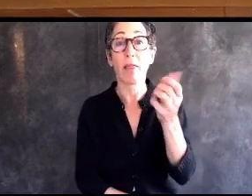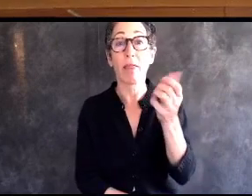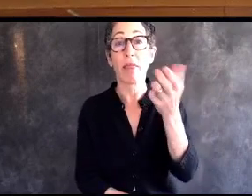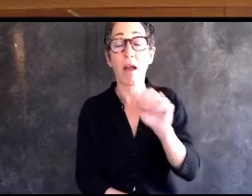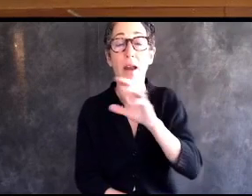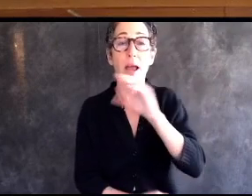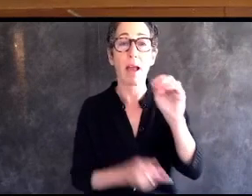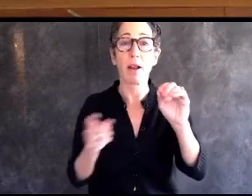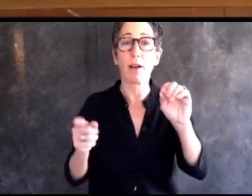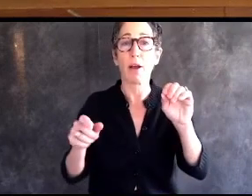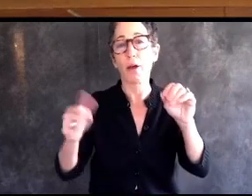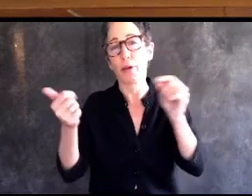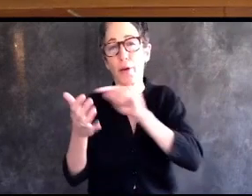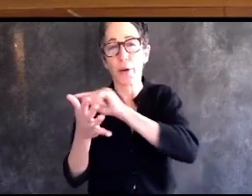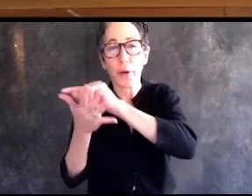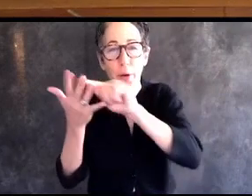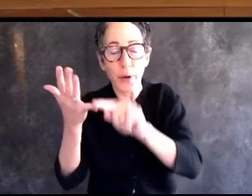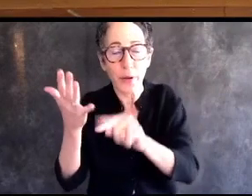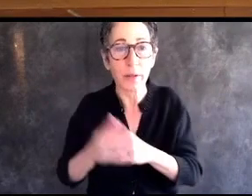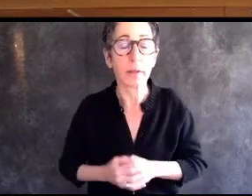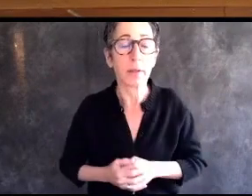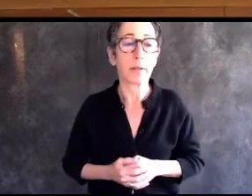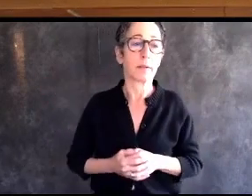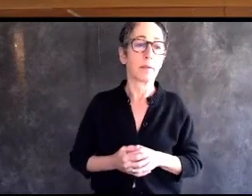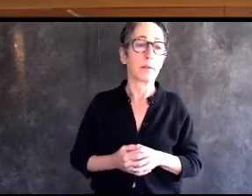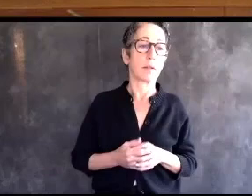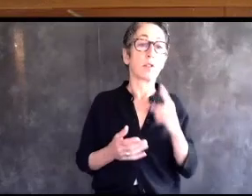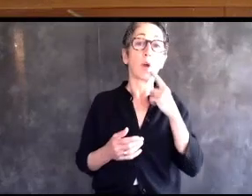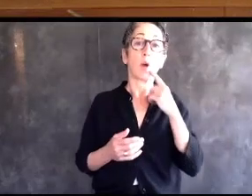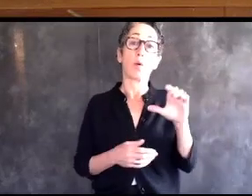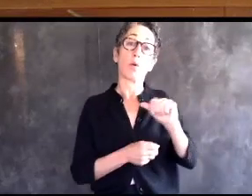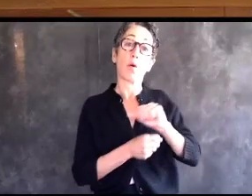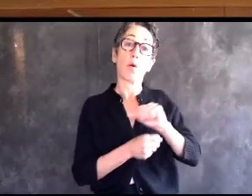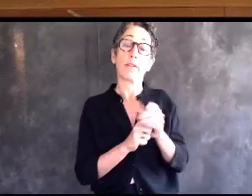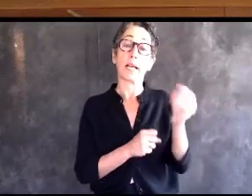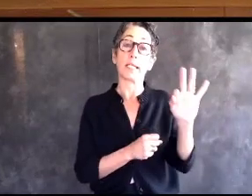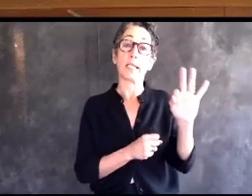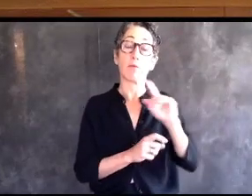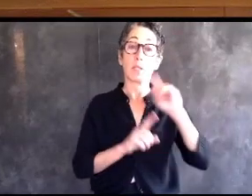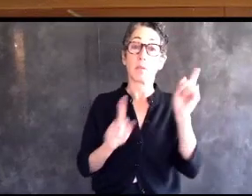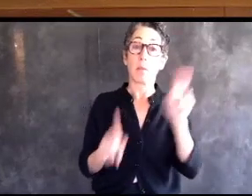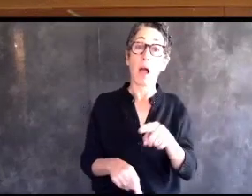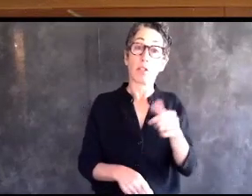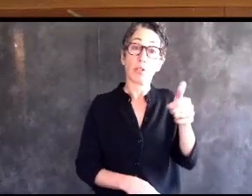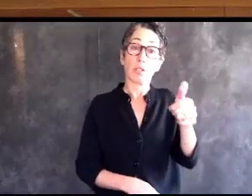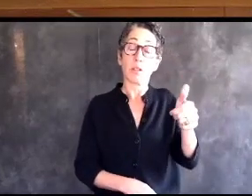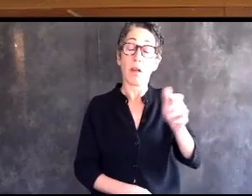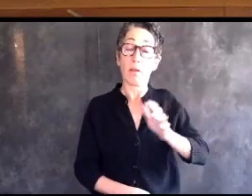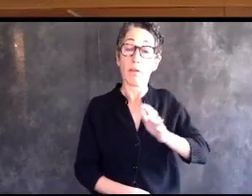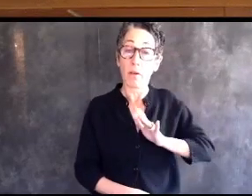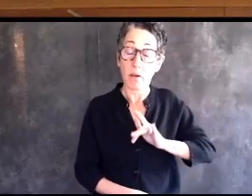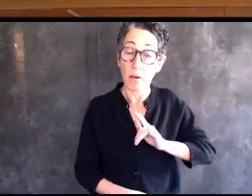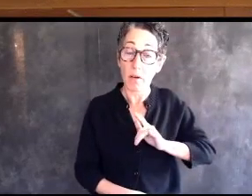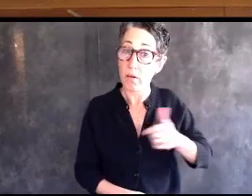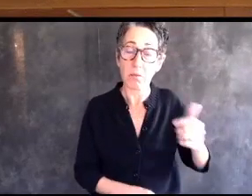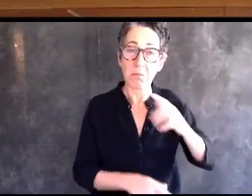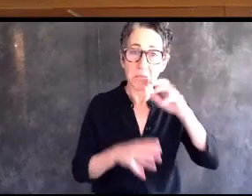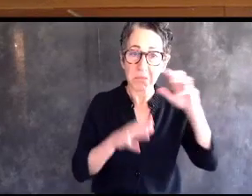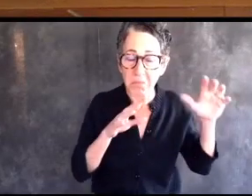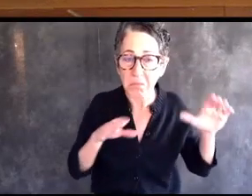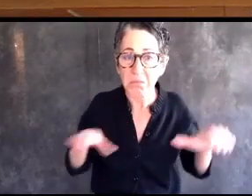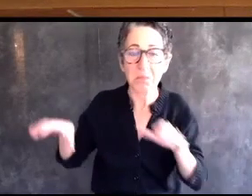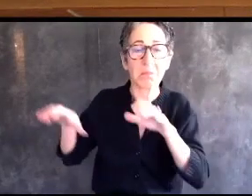shaping Taiwan's internationally acclaimed COVID-19 response, as well as safeguarding its 2020 presidential